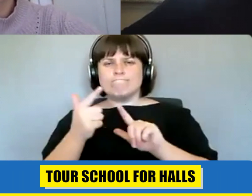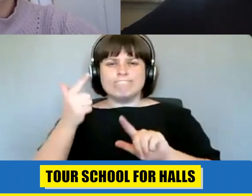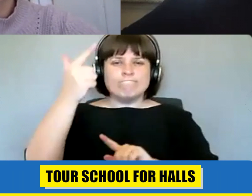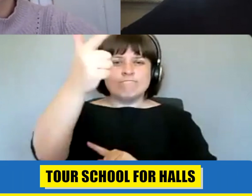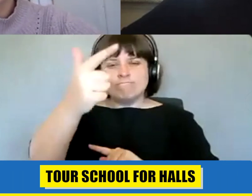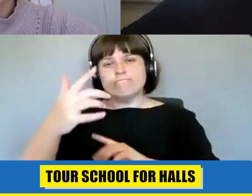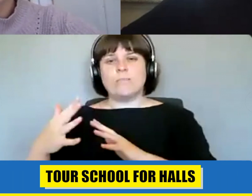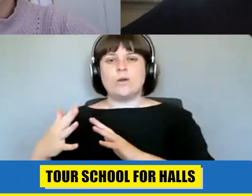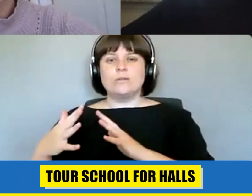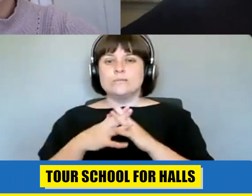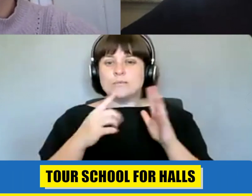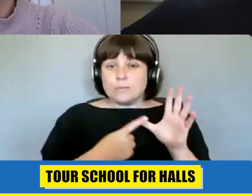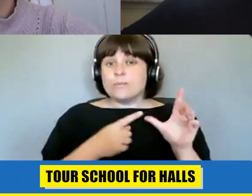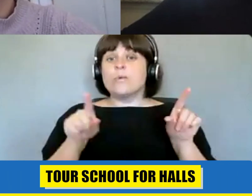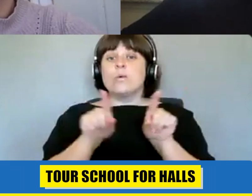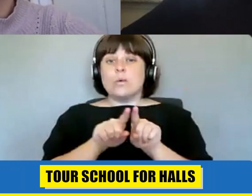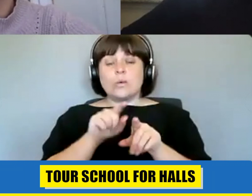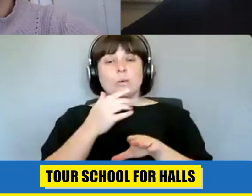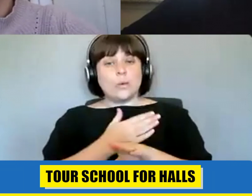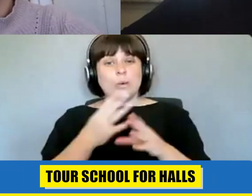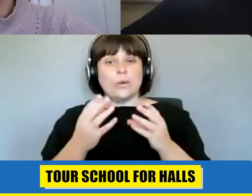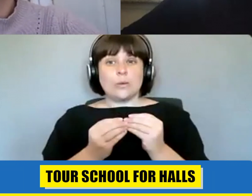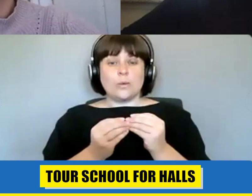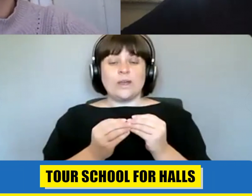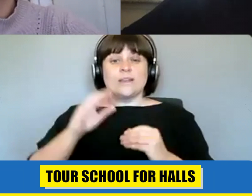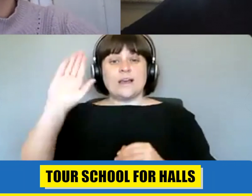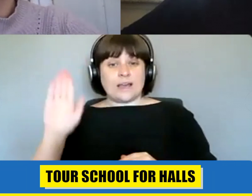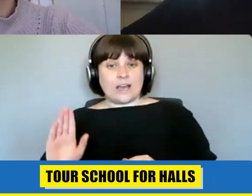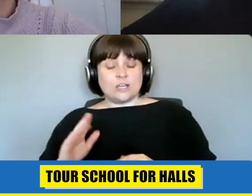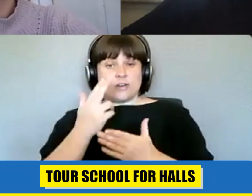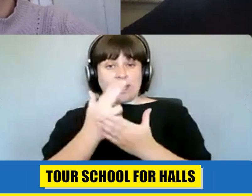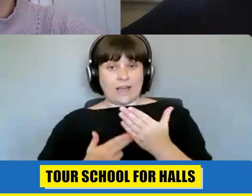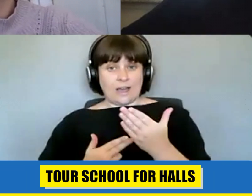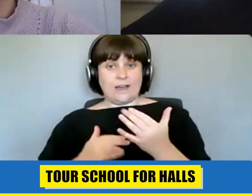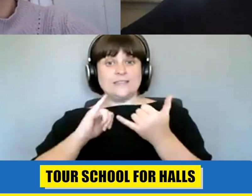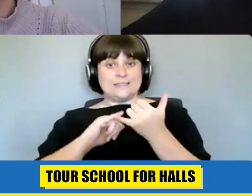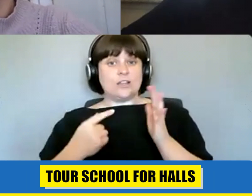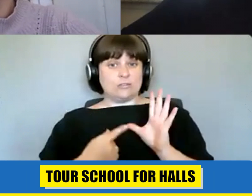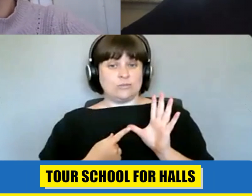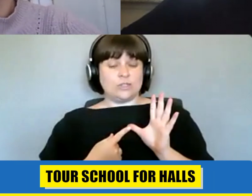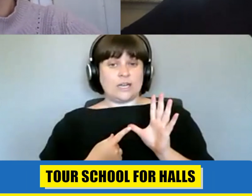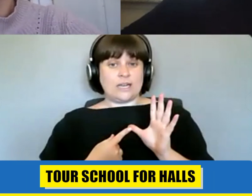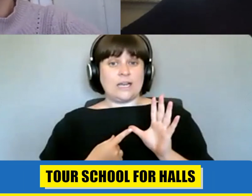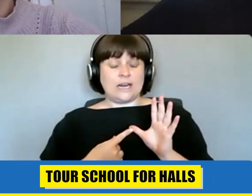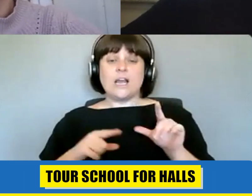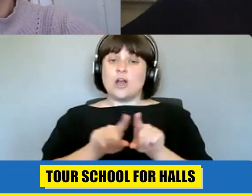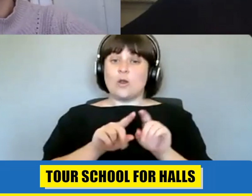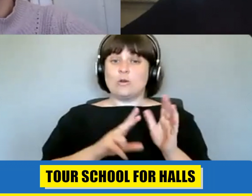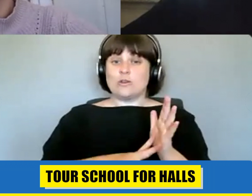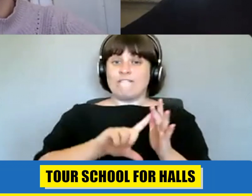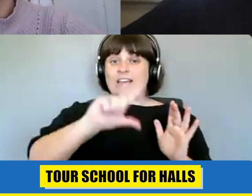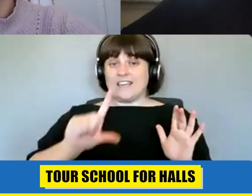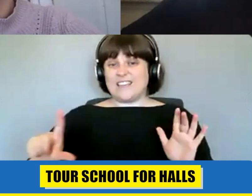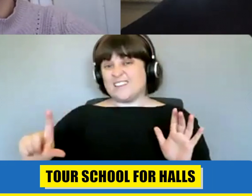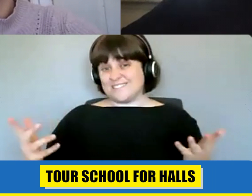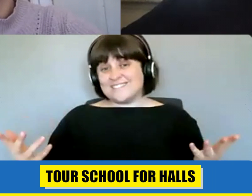Australia, as well as work with country arts in South Australia, and work in Victoria with quite a